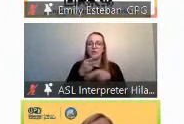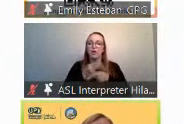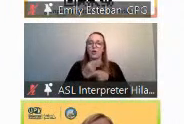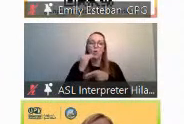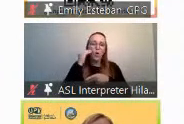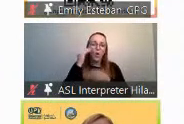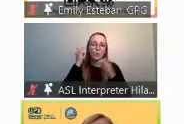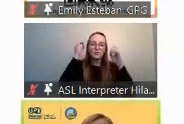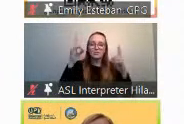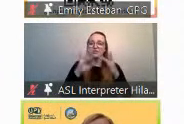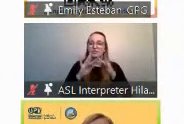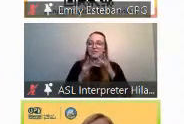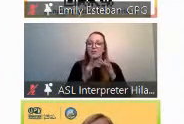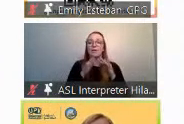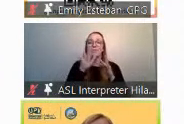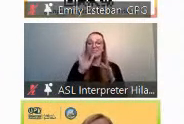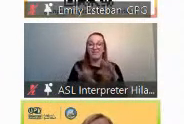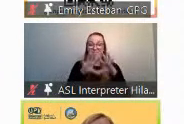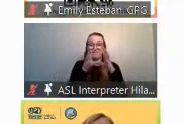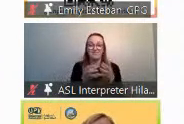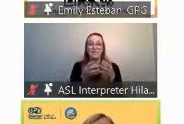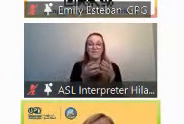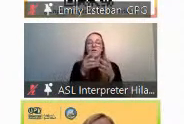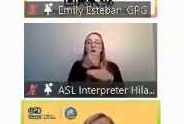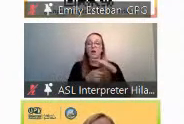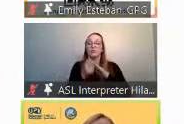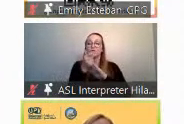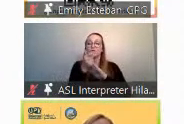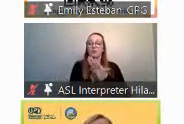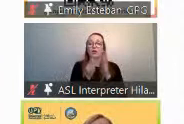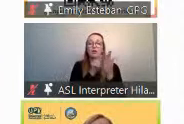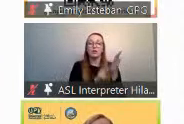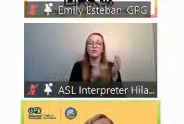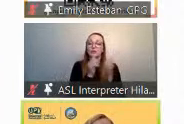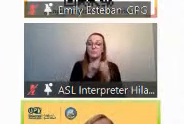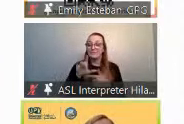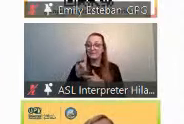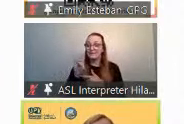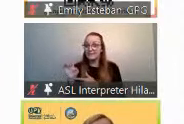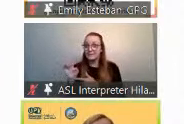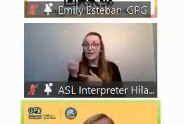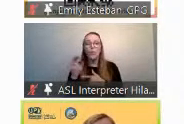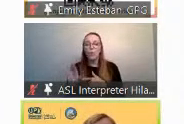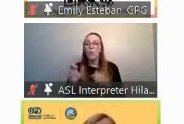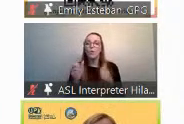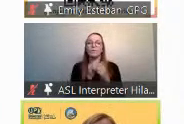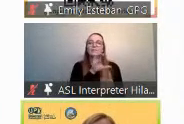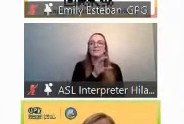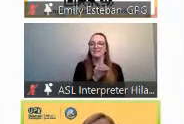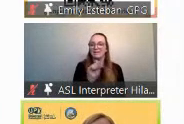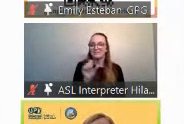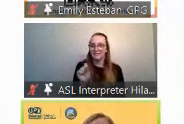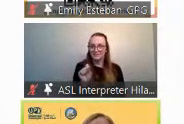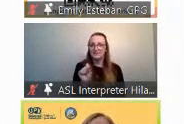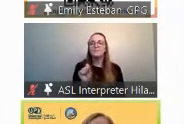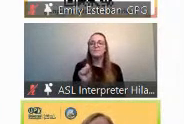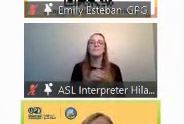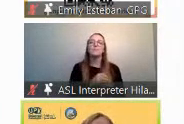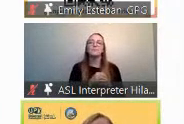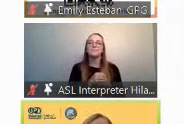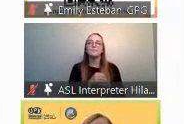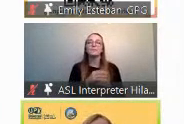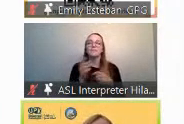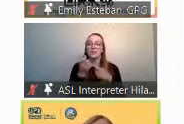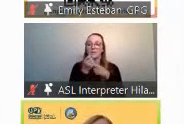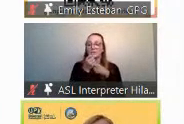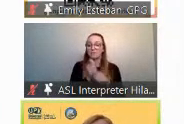contracts either with the State Department of Education, CDE, or with the Department of Social Services, DSS, and to make